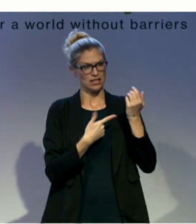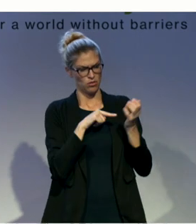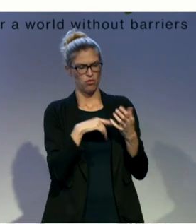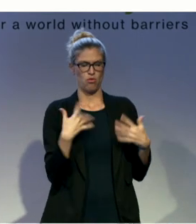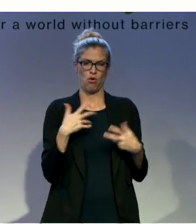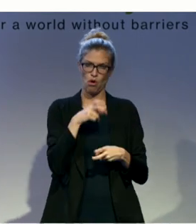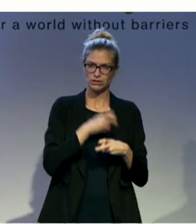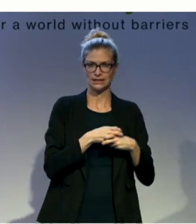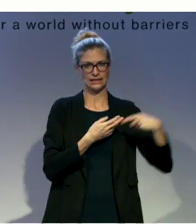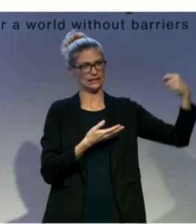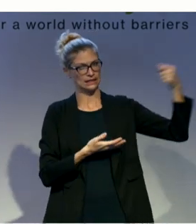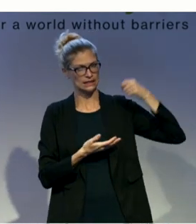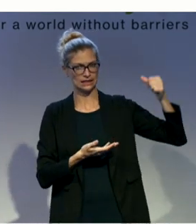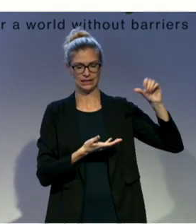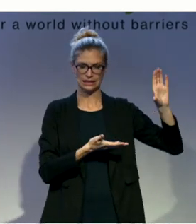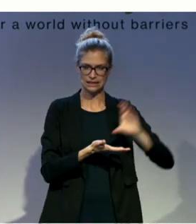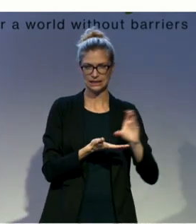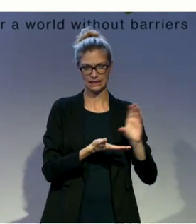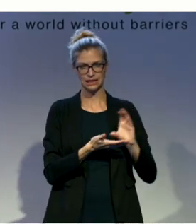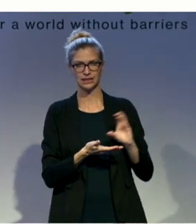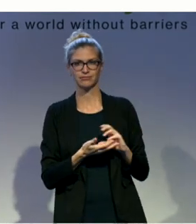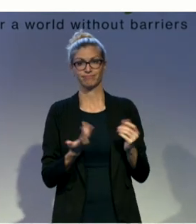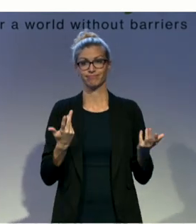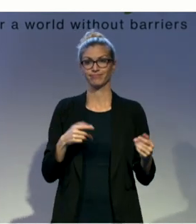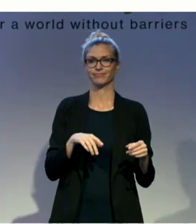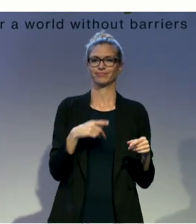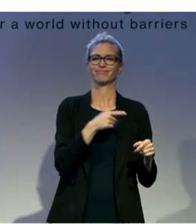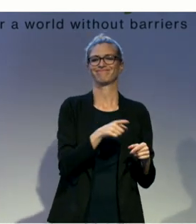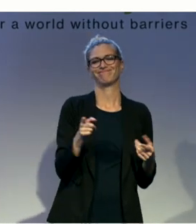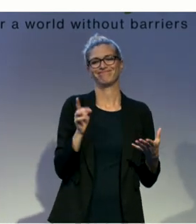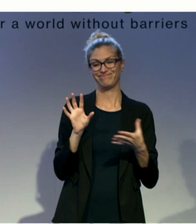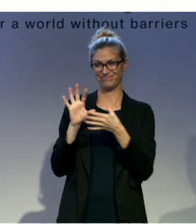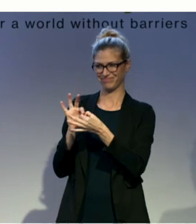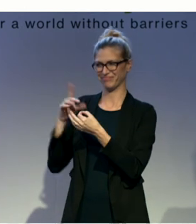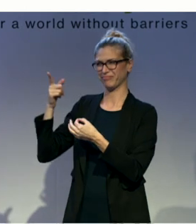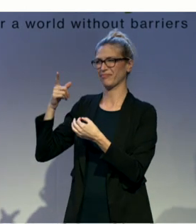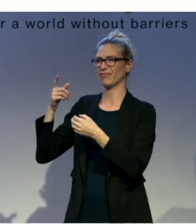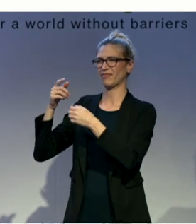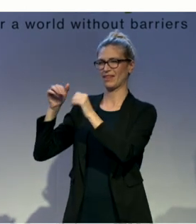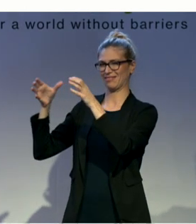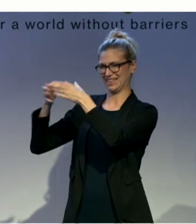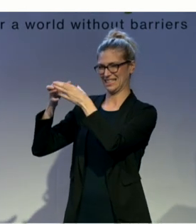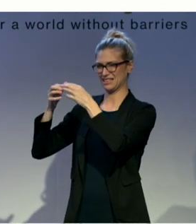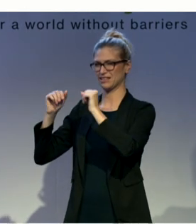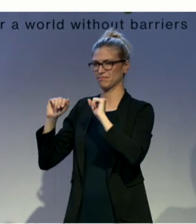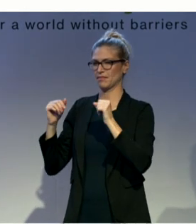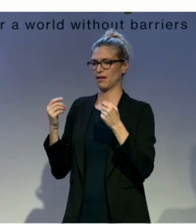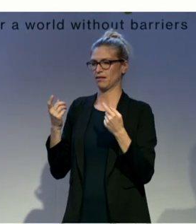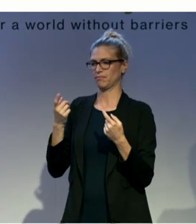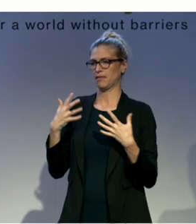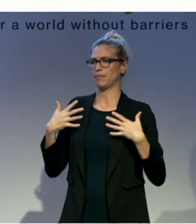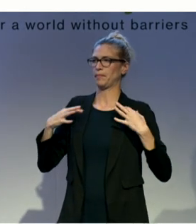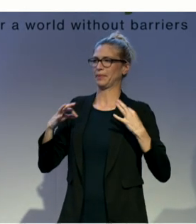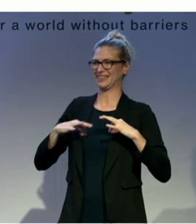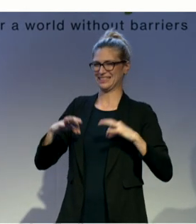Our activities were financed by Mental Health Initiative Open Society Foundation, Serbian Ministry of Employment, Labor